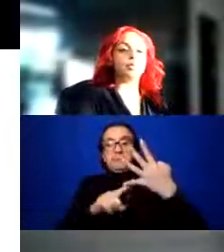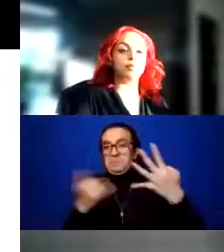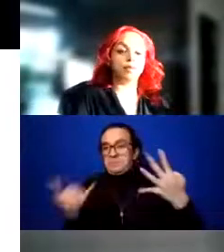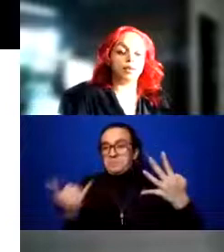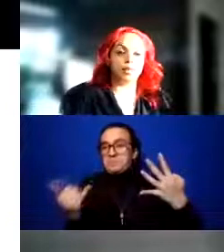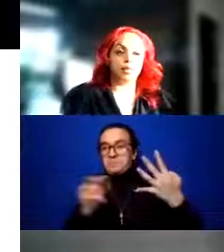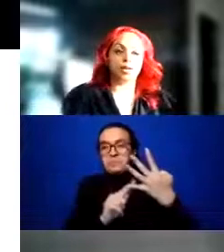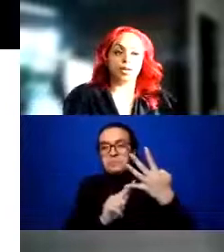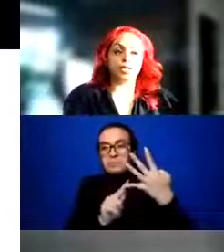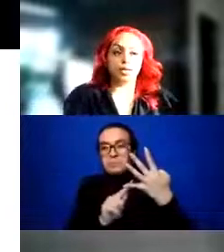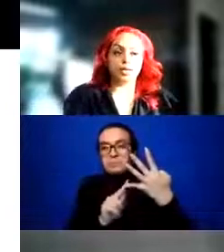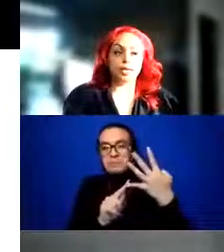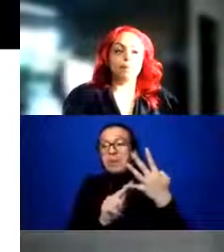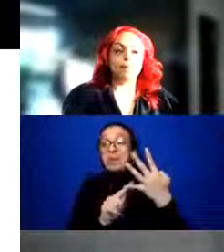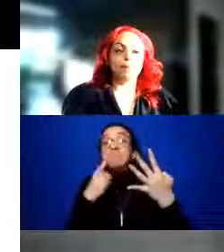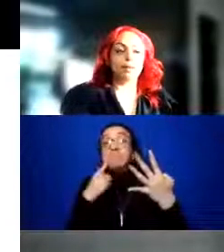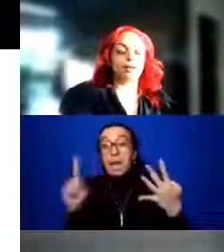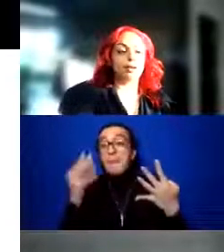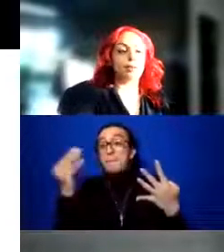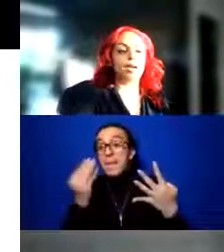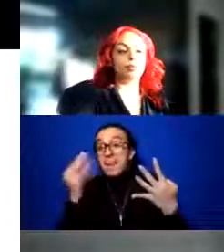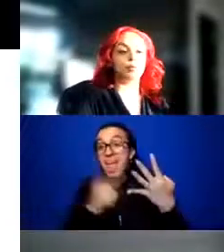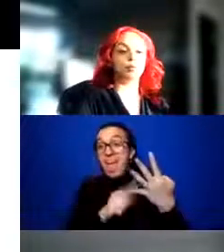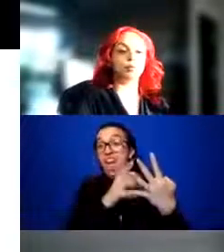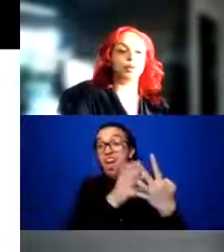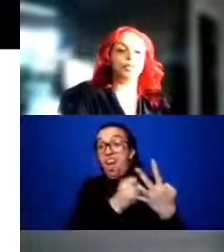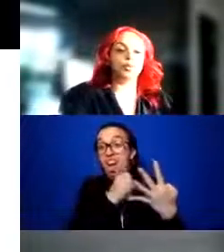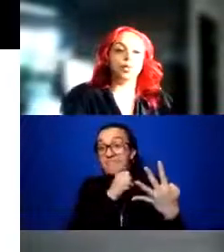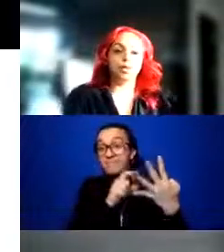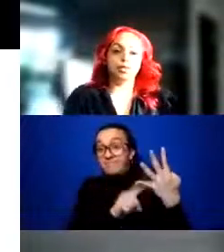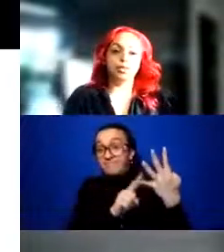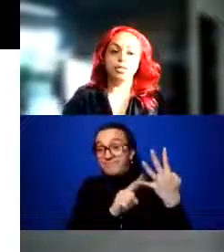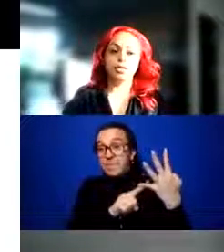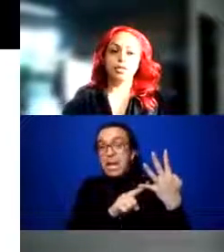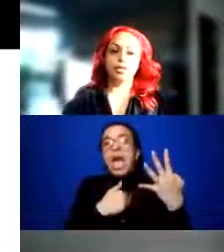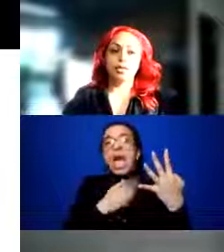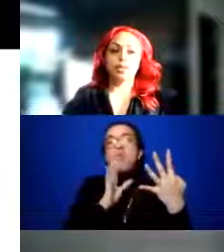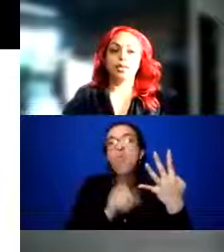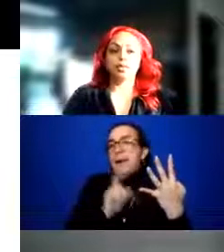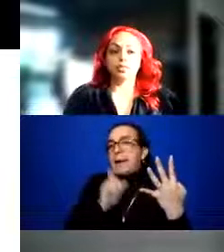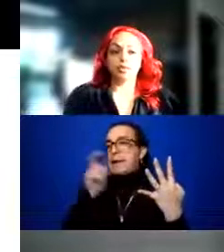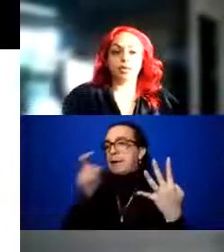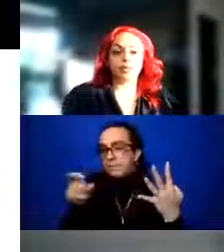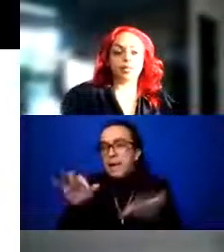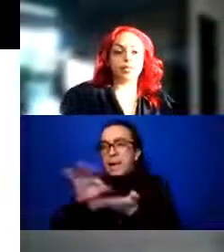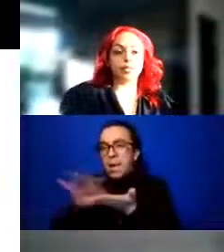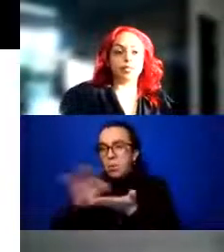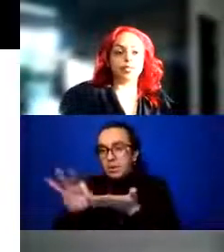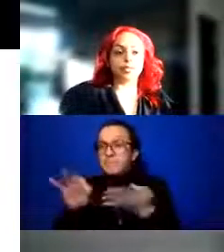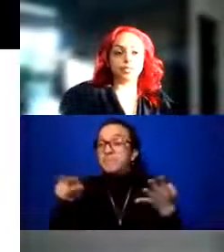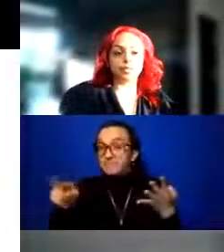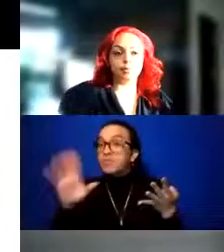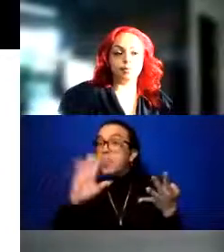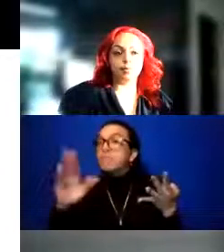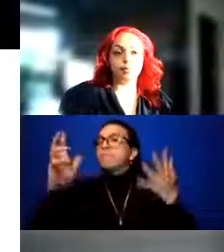I receive it on that week and it's a Monday, I will provide it to accounting and they will submit everything